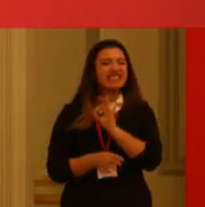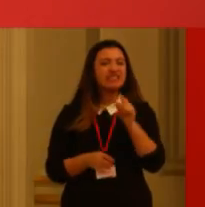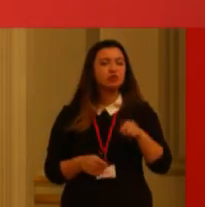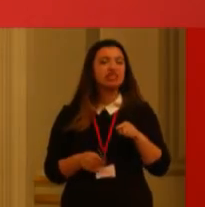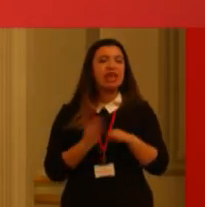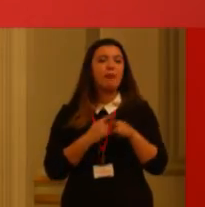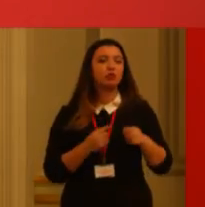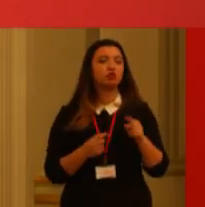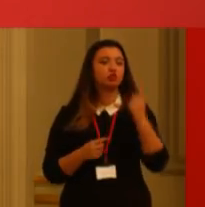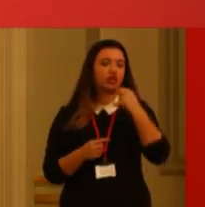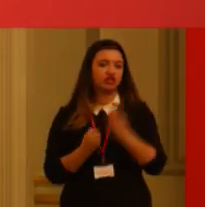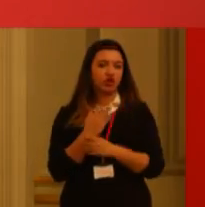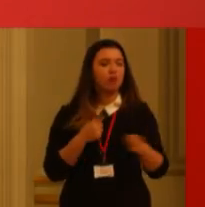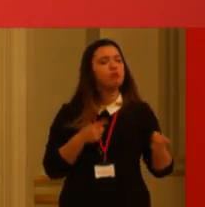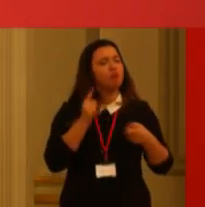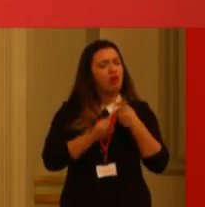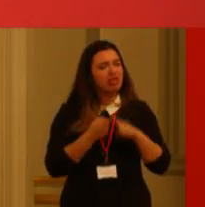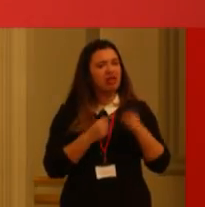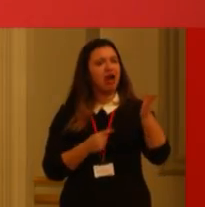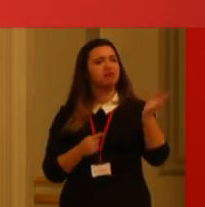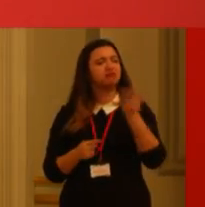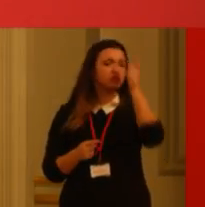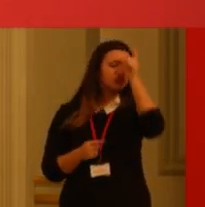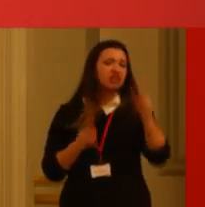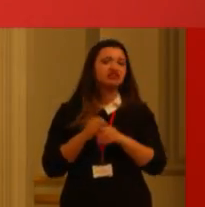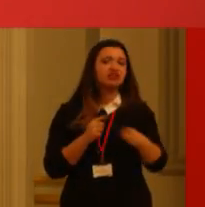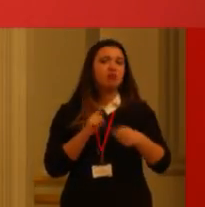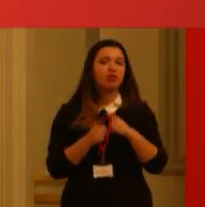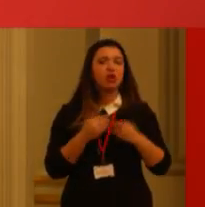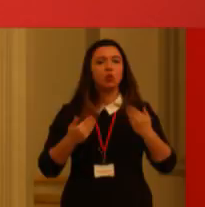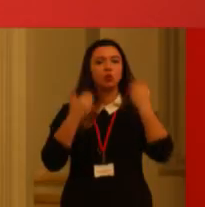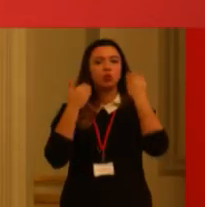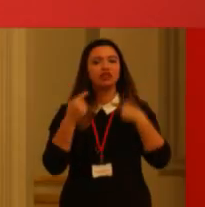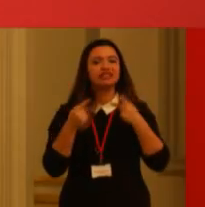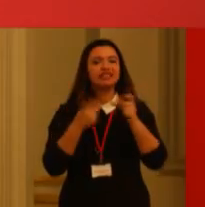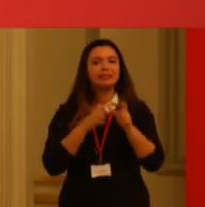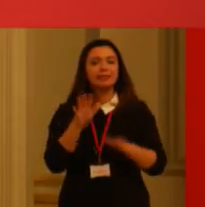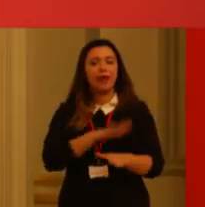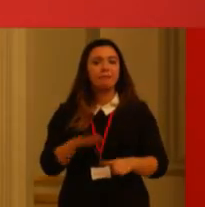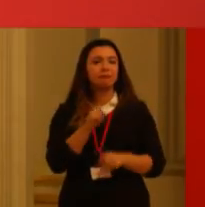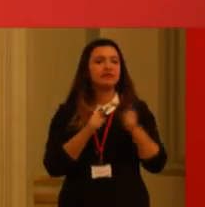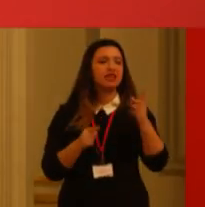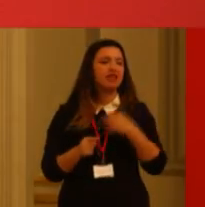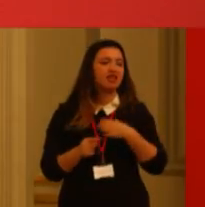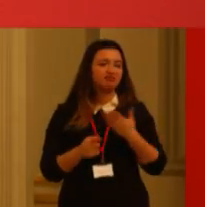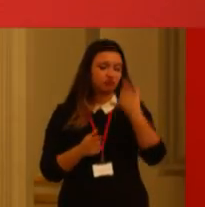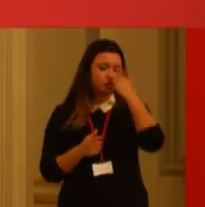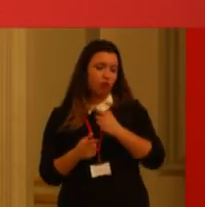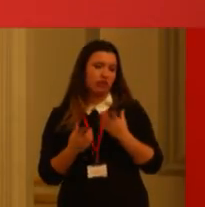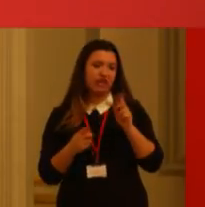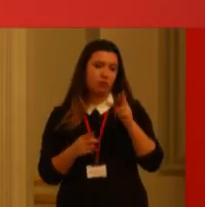feeling of hopelessness. So politics, the political and the legal system in Turkey